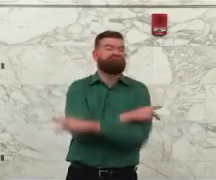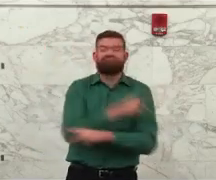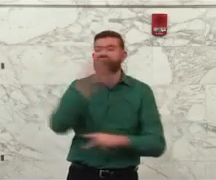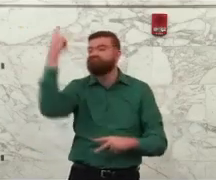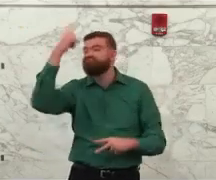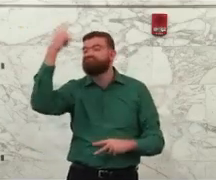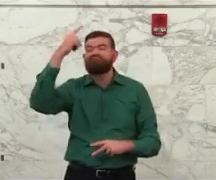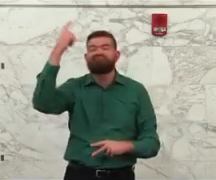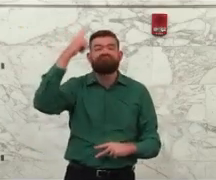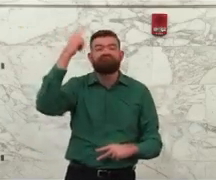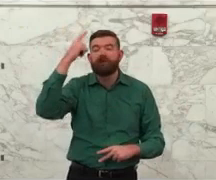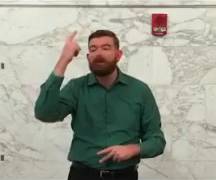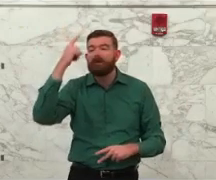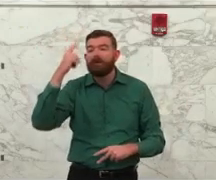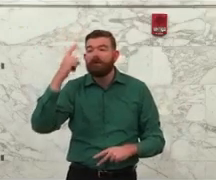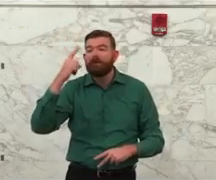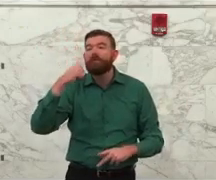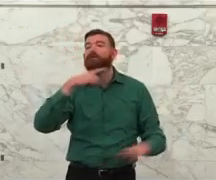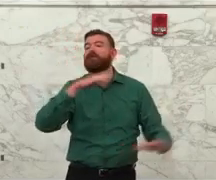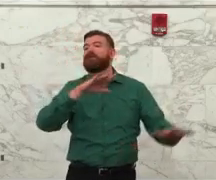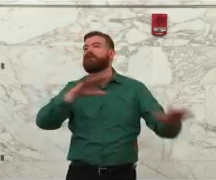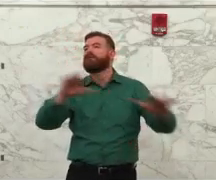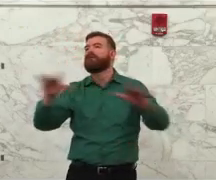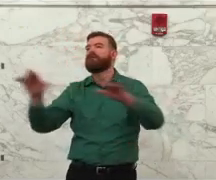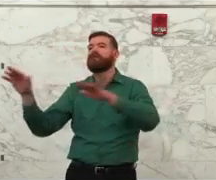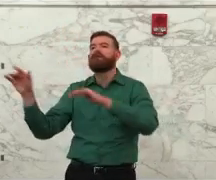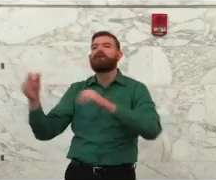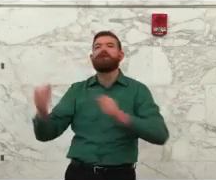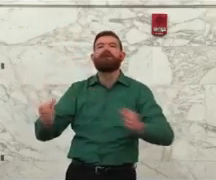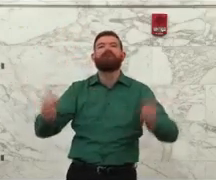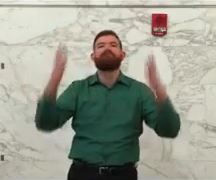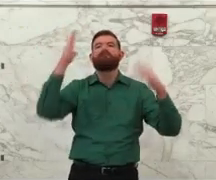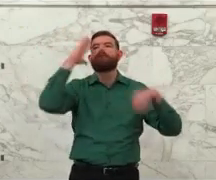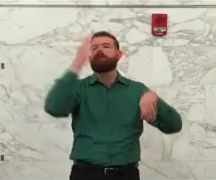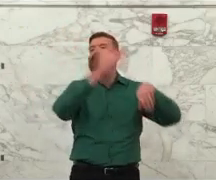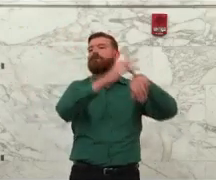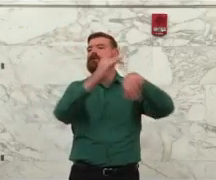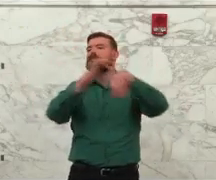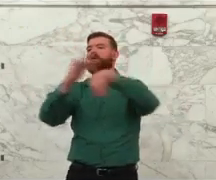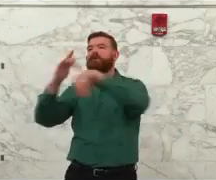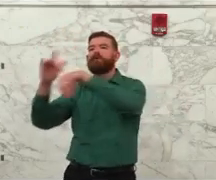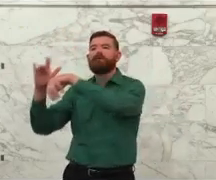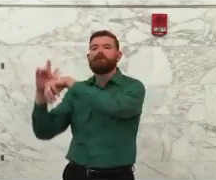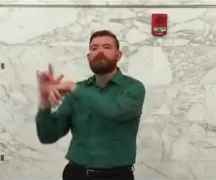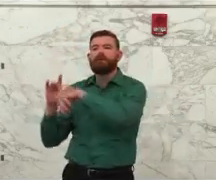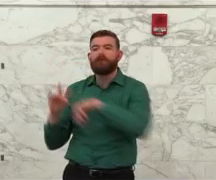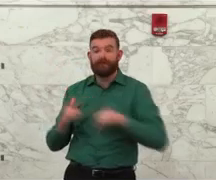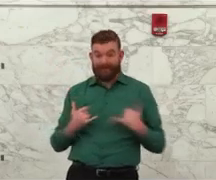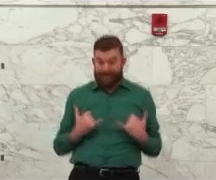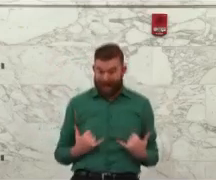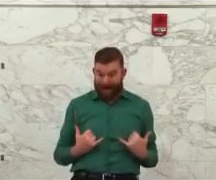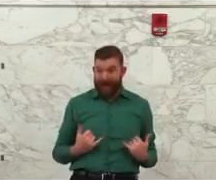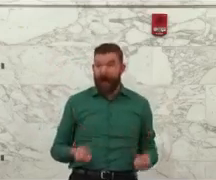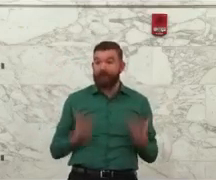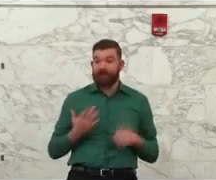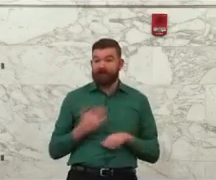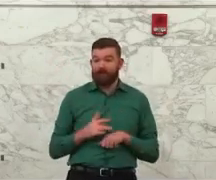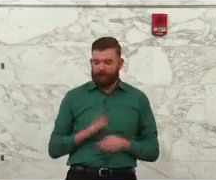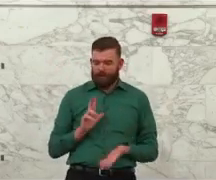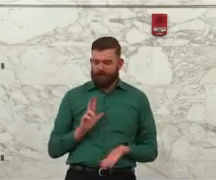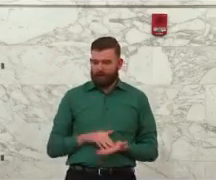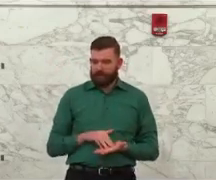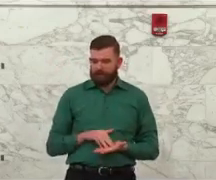inventory of all the critical care beds that are currently operating in New Jersey, which are about 2,000. What we're doing now is